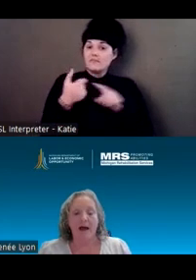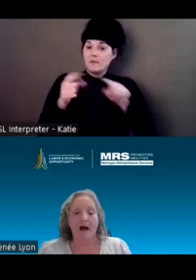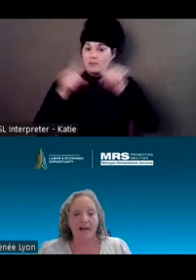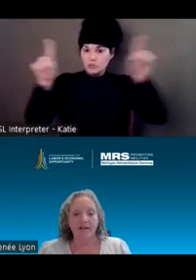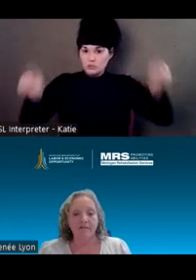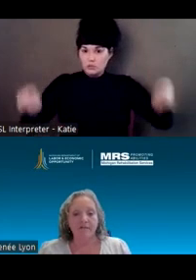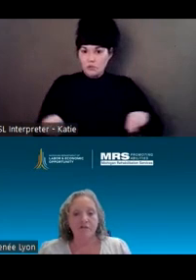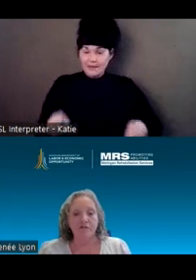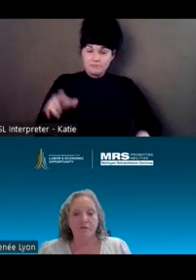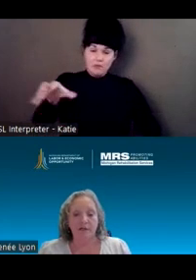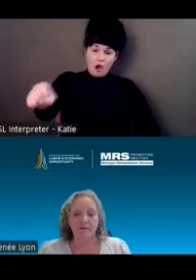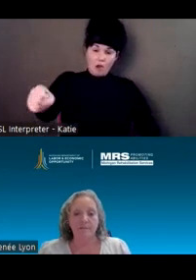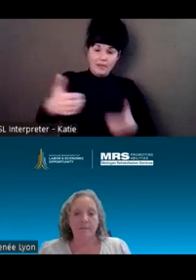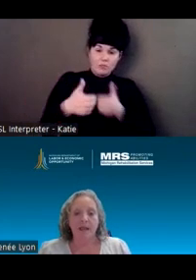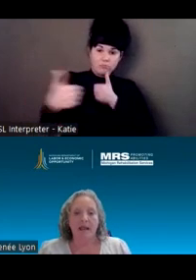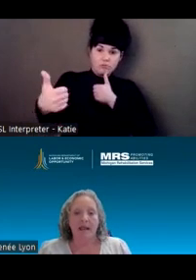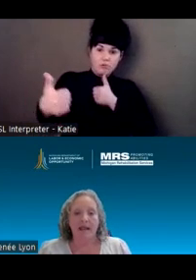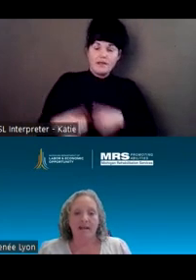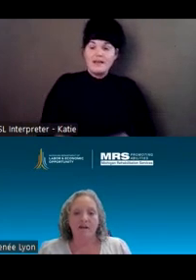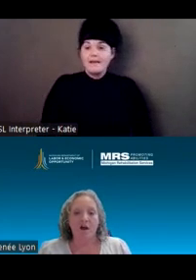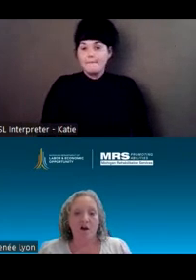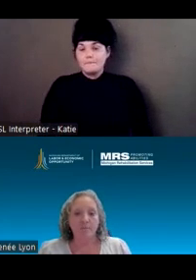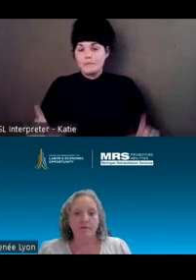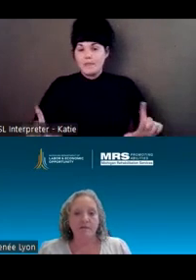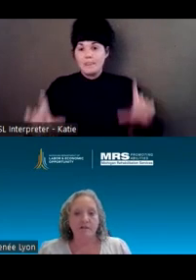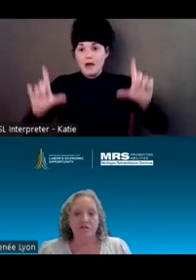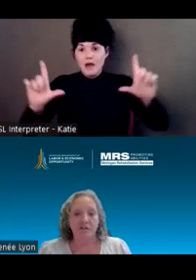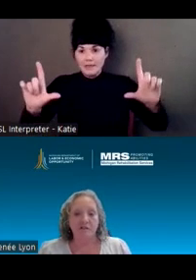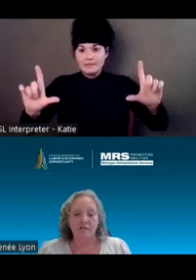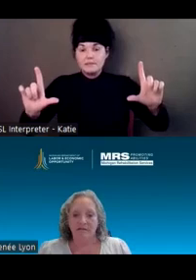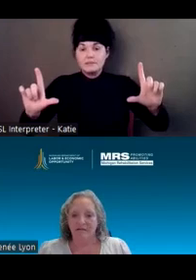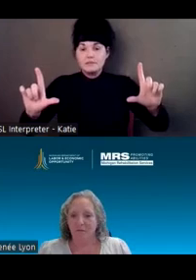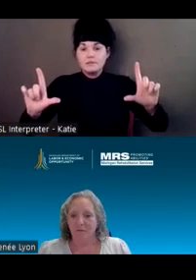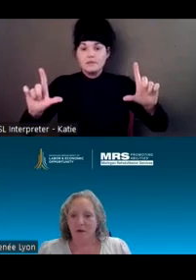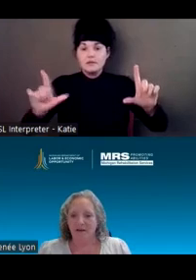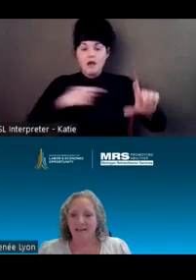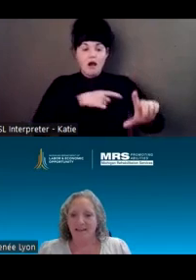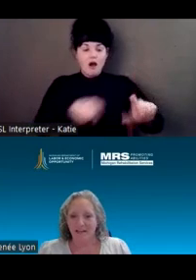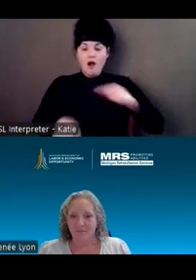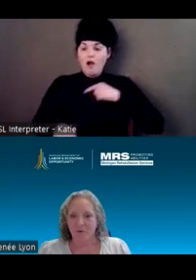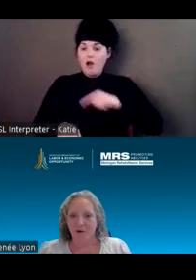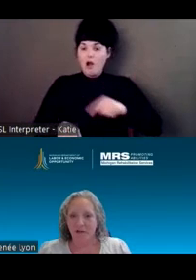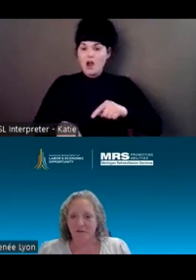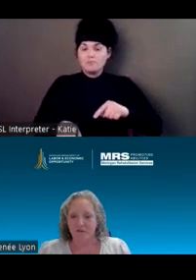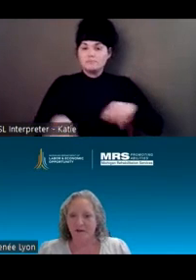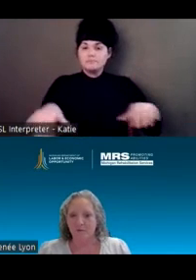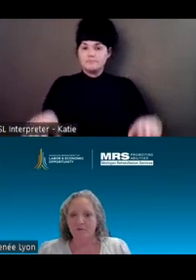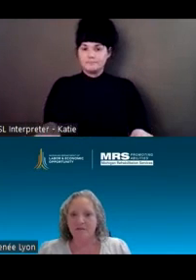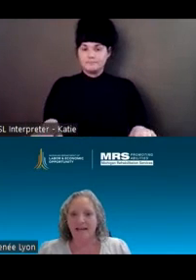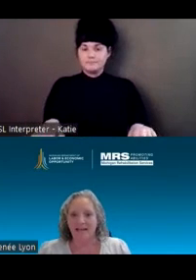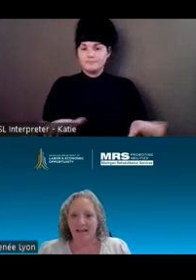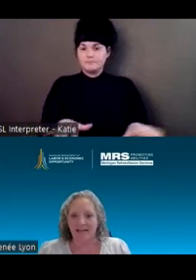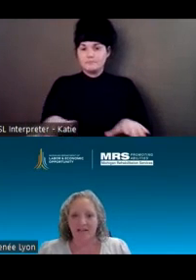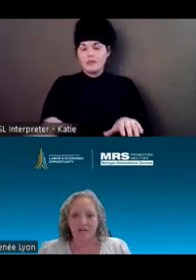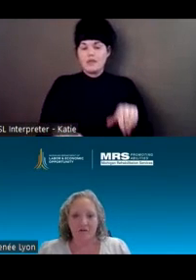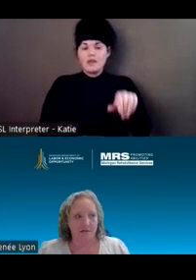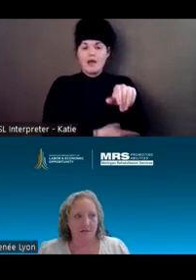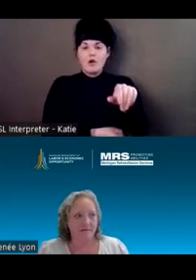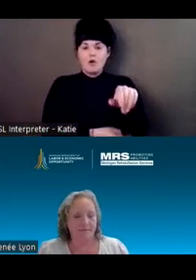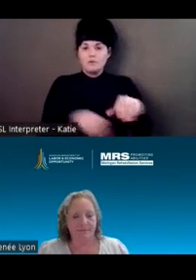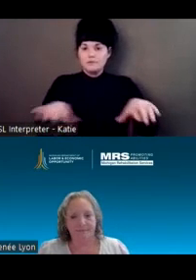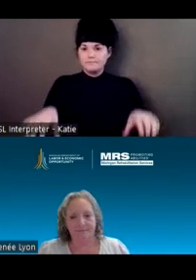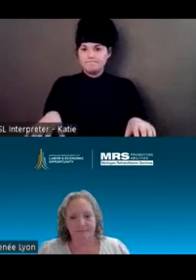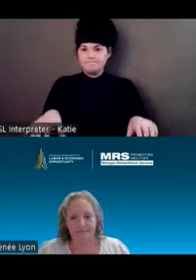away, height of the screen, and arm position when keyboarding, those elbows at 90